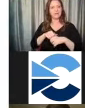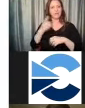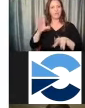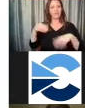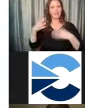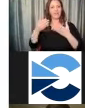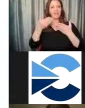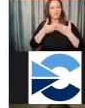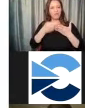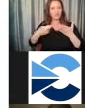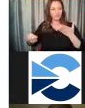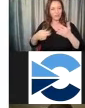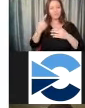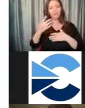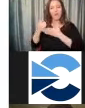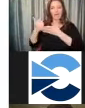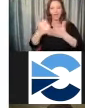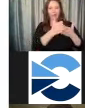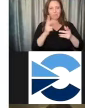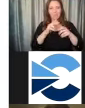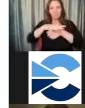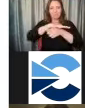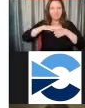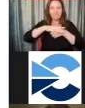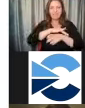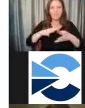providing resources for helping people to